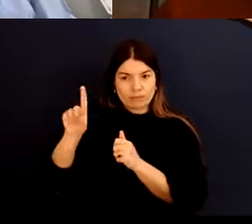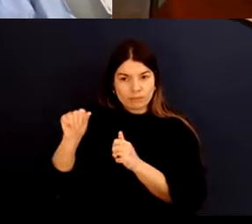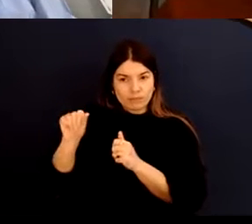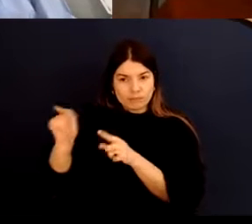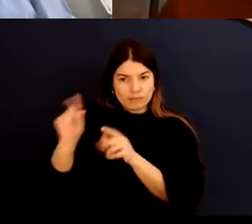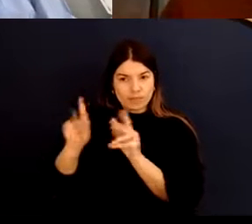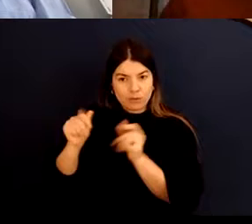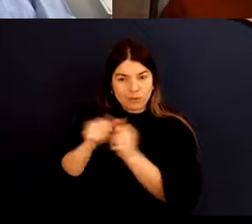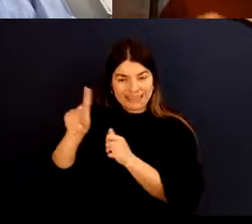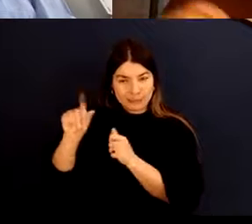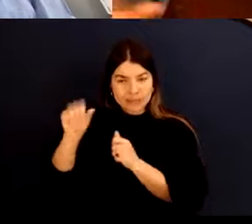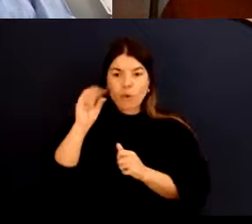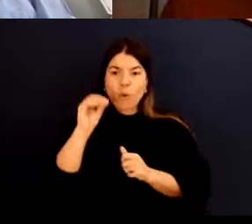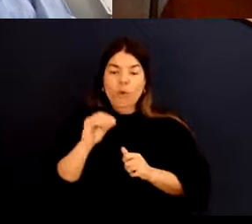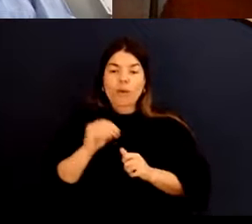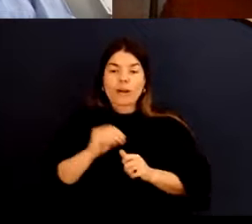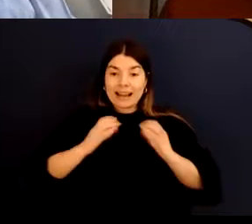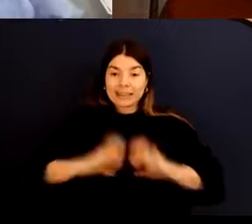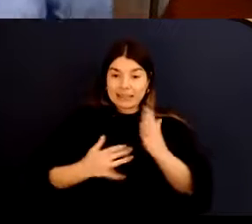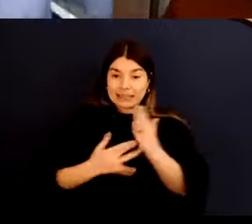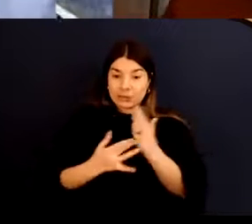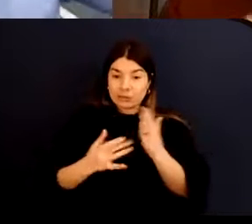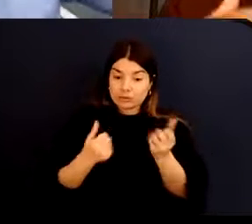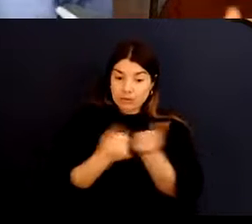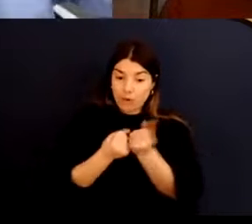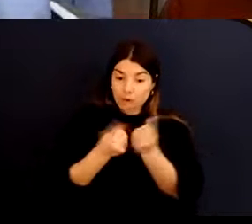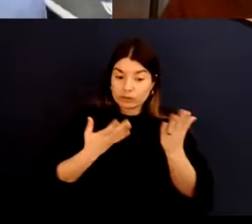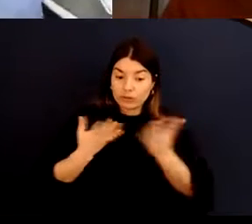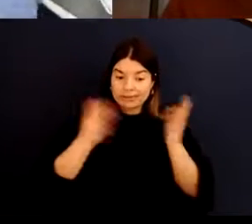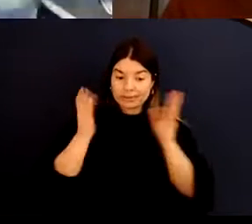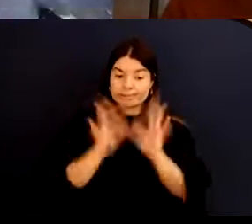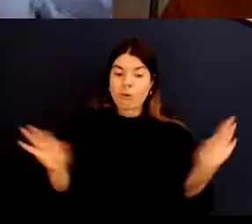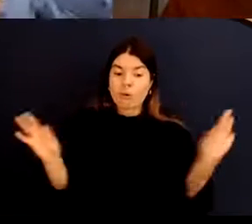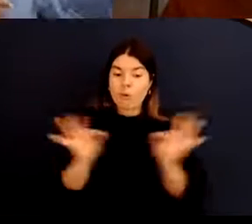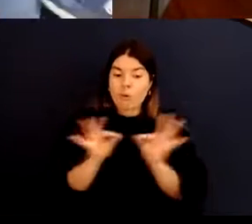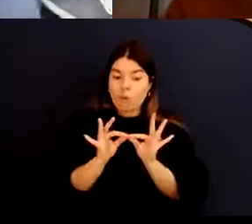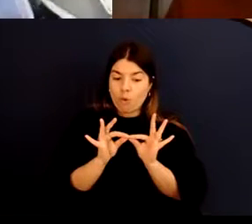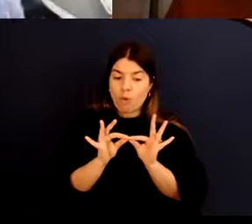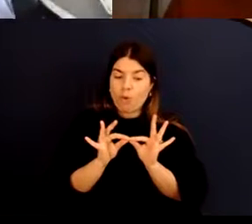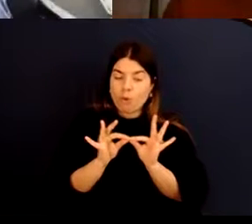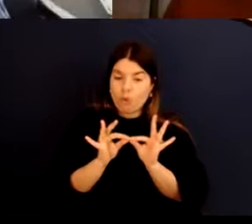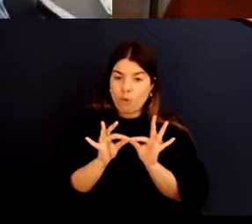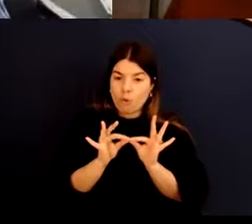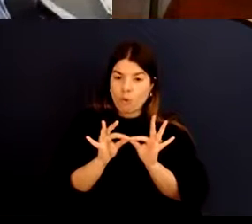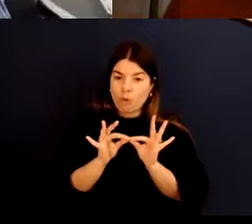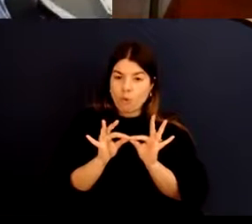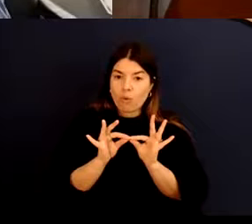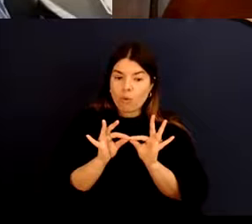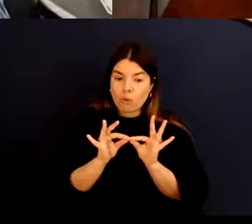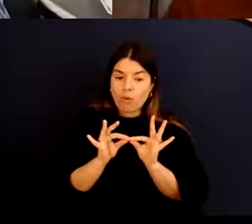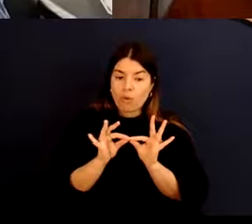is very important, but you can have all the identifiers you want, but there's no one on the other line to explain and to be patient